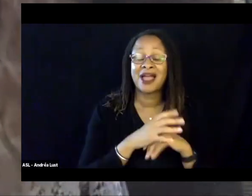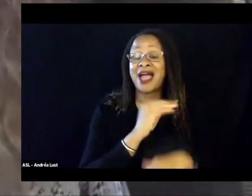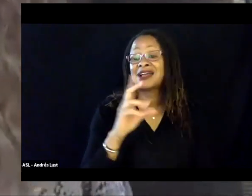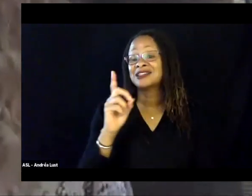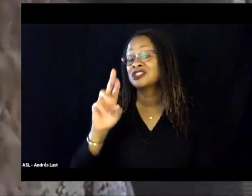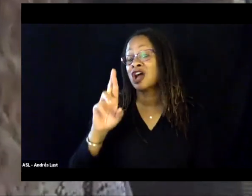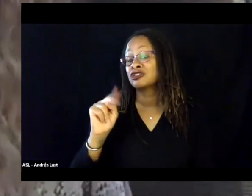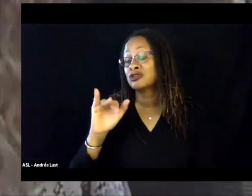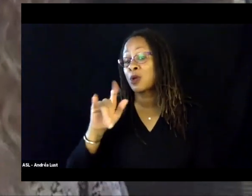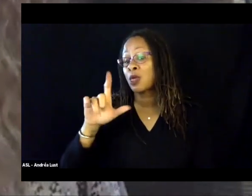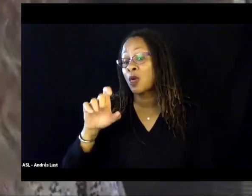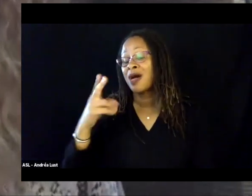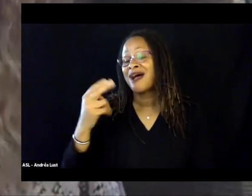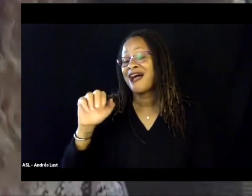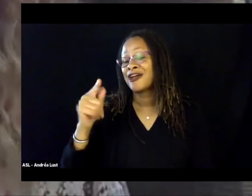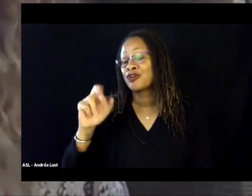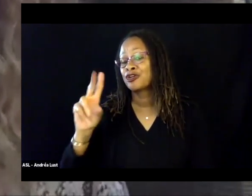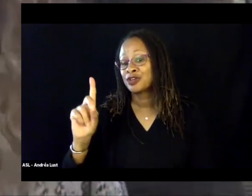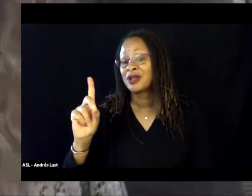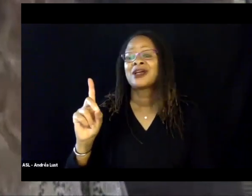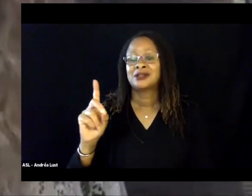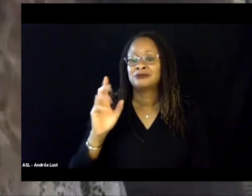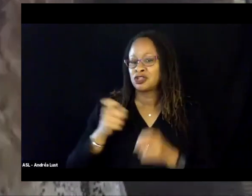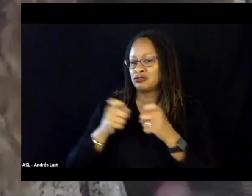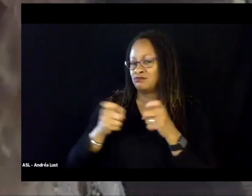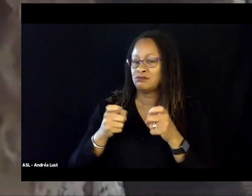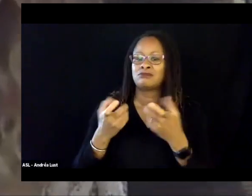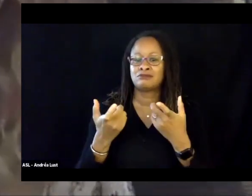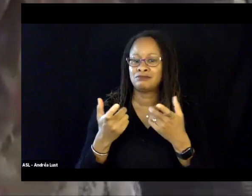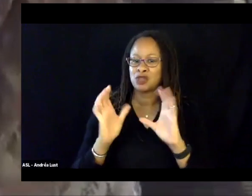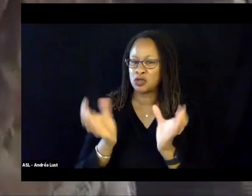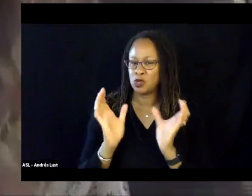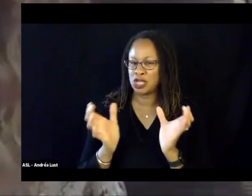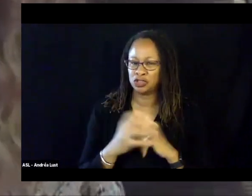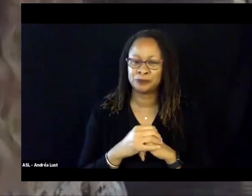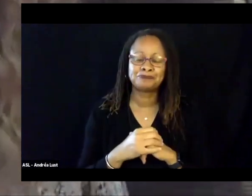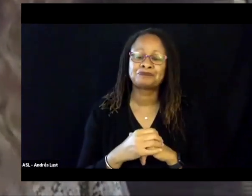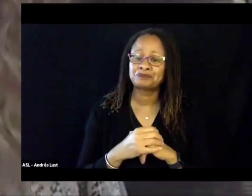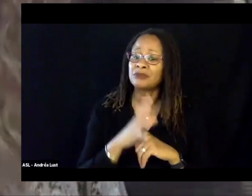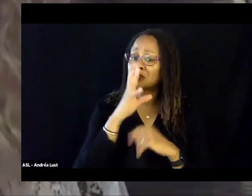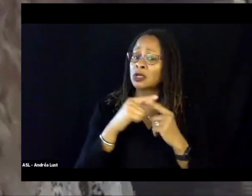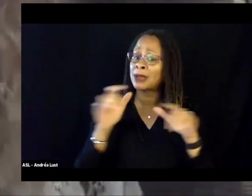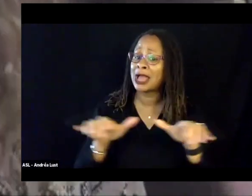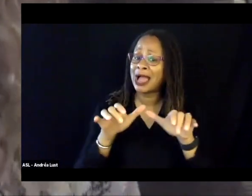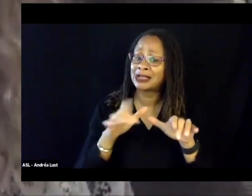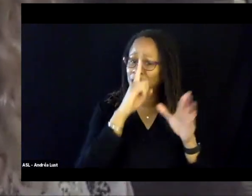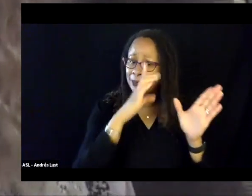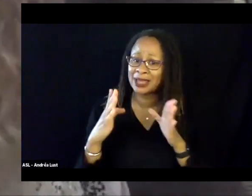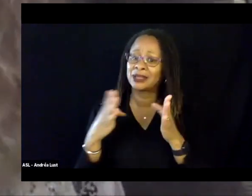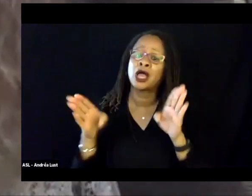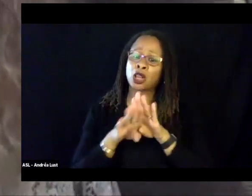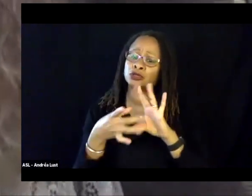is our Director of Communications, is going to come on and talk about an allyship action plan and also closing